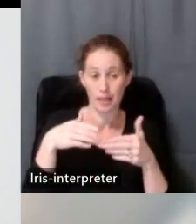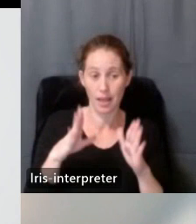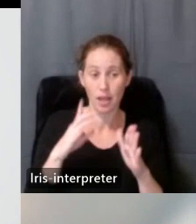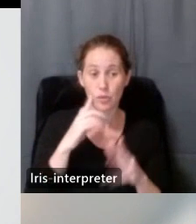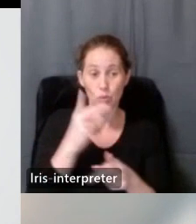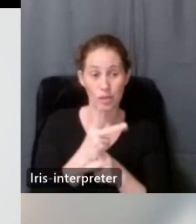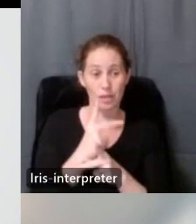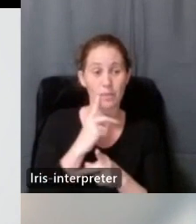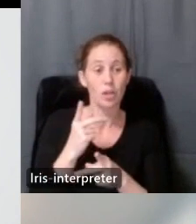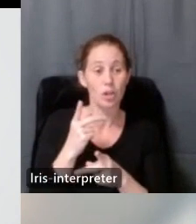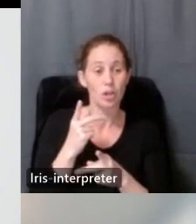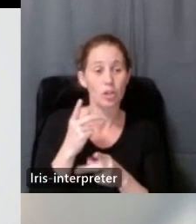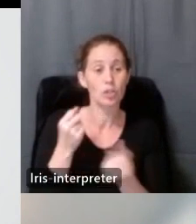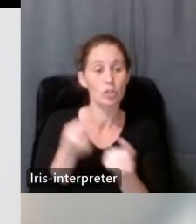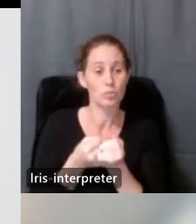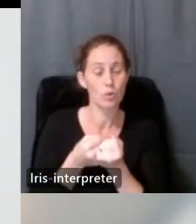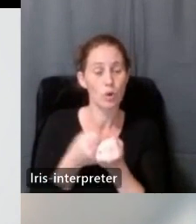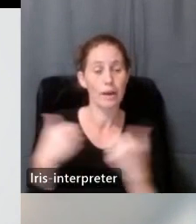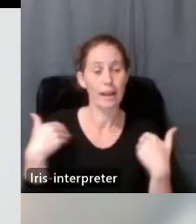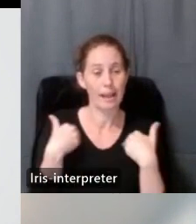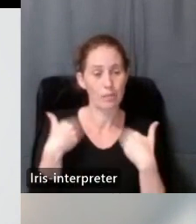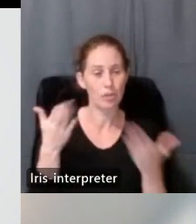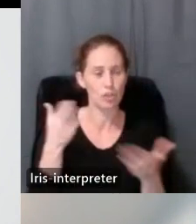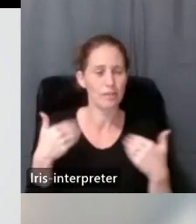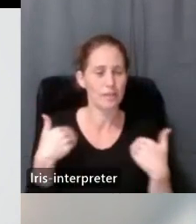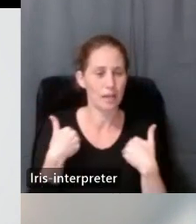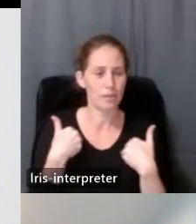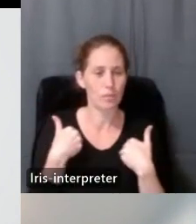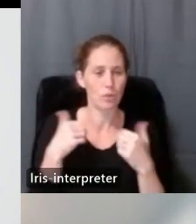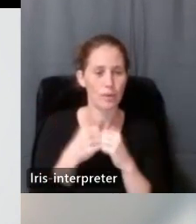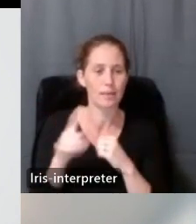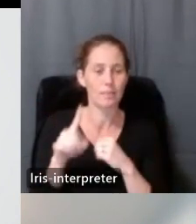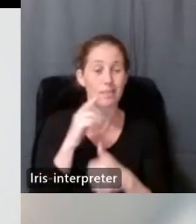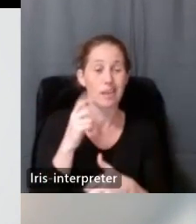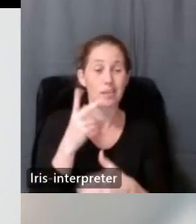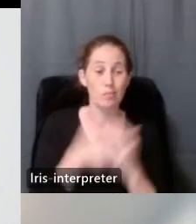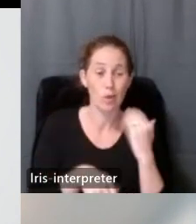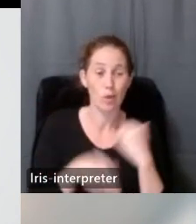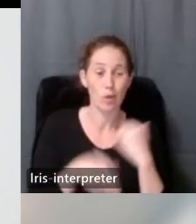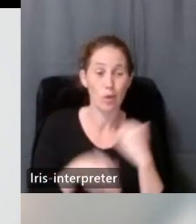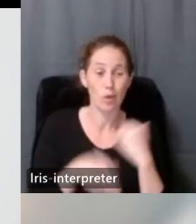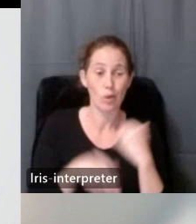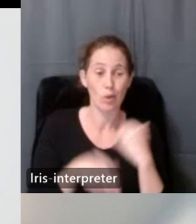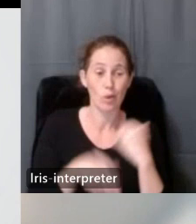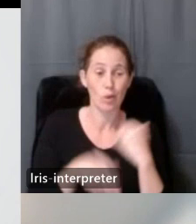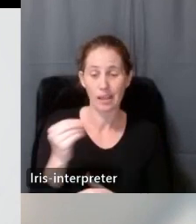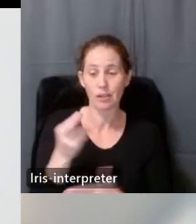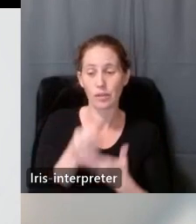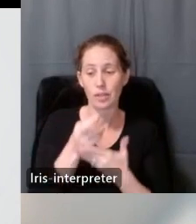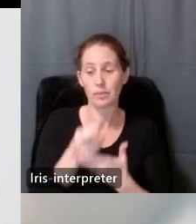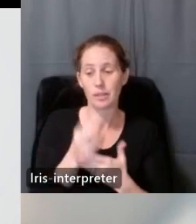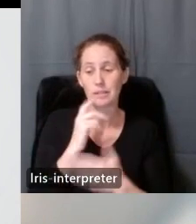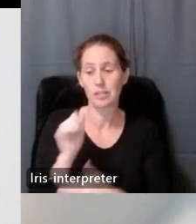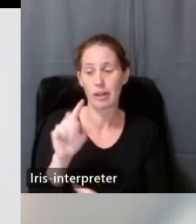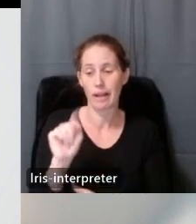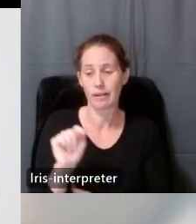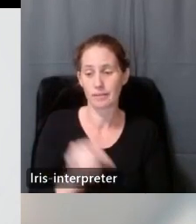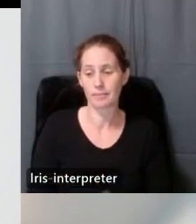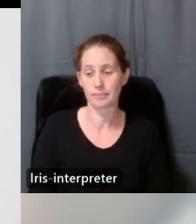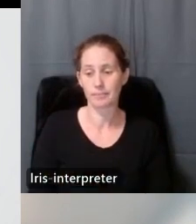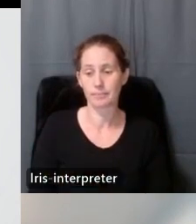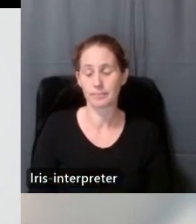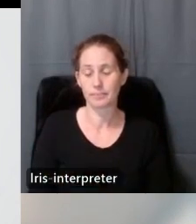service animal with them, which would be their right under both the ADA and the Rehabilitation Act.